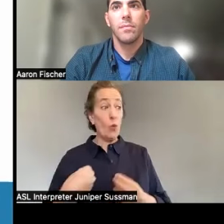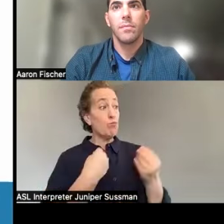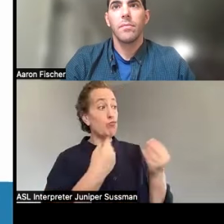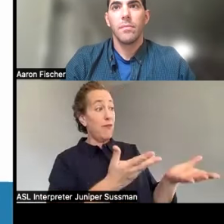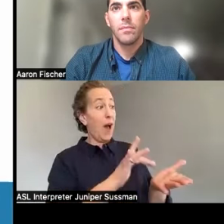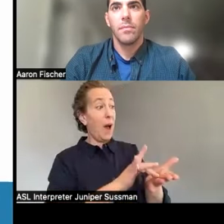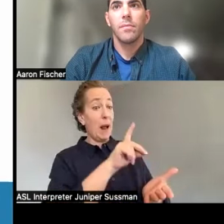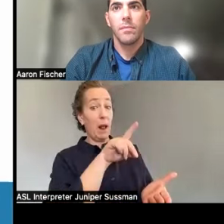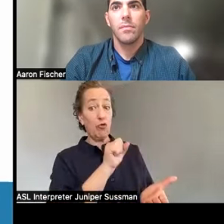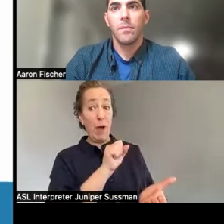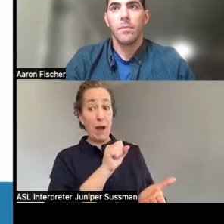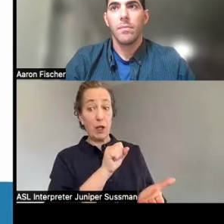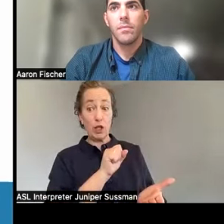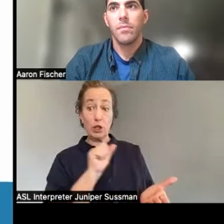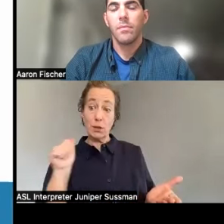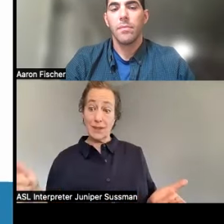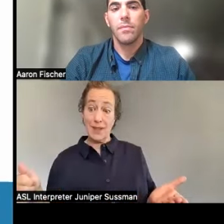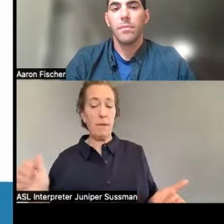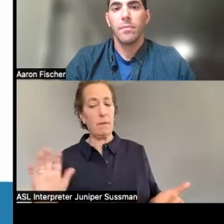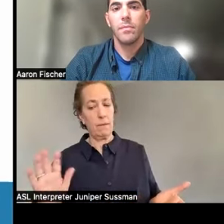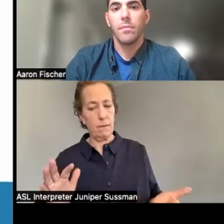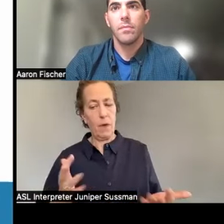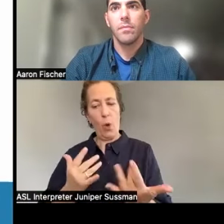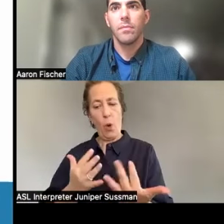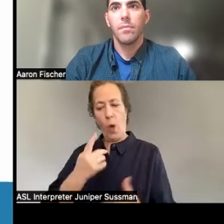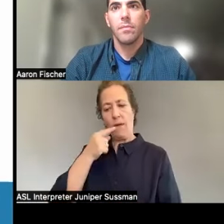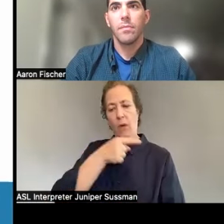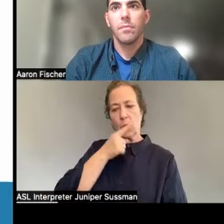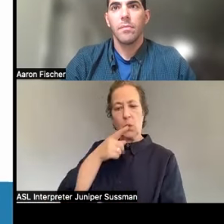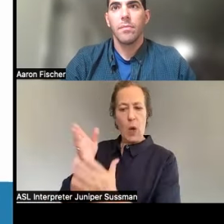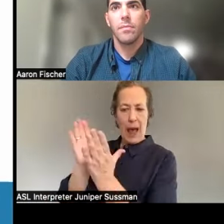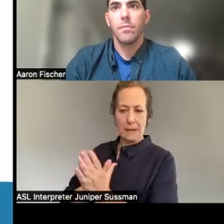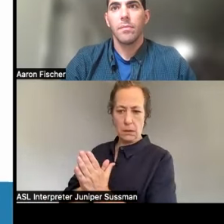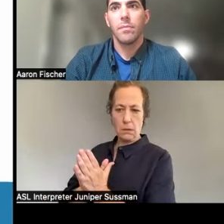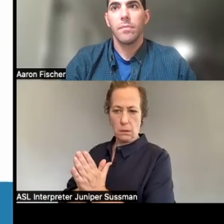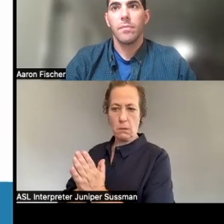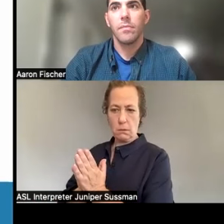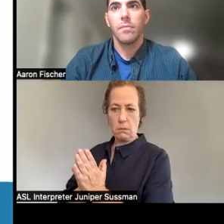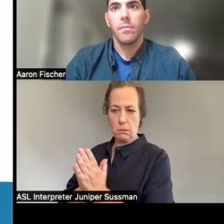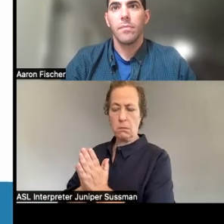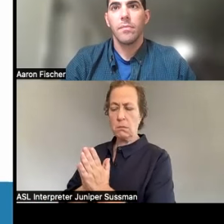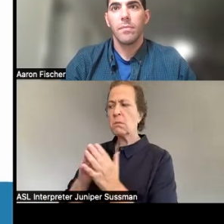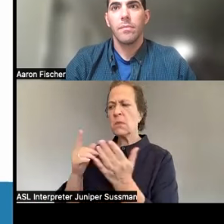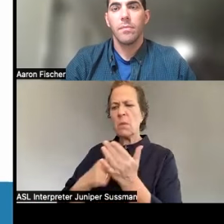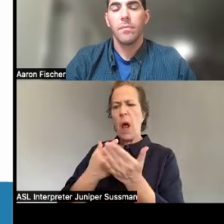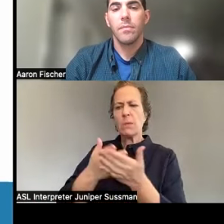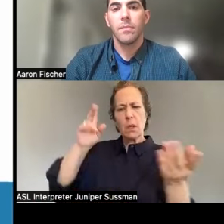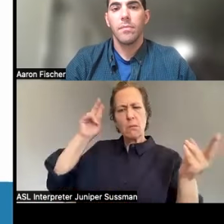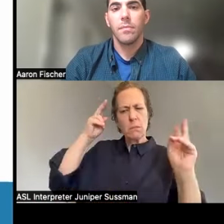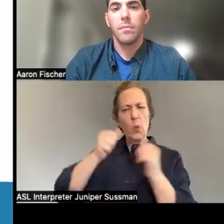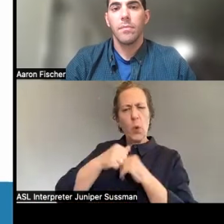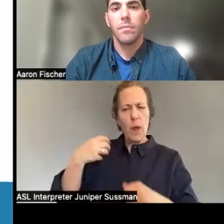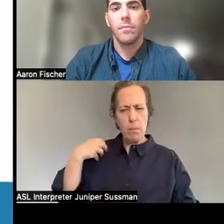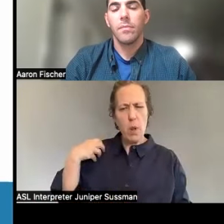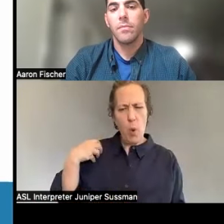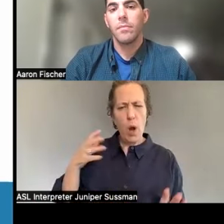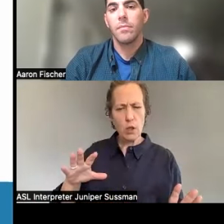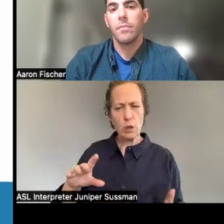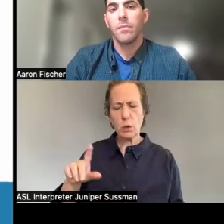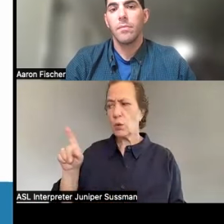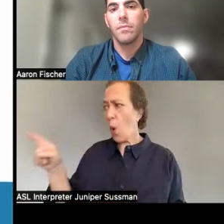it. Some information will be unnecessary or misunderstood by the employers. Resist the urge to discuss